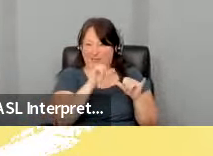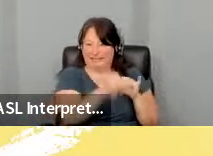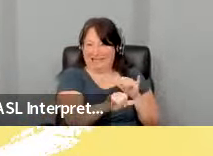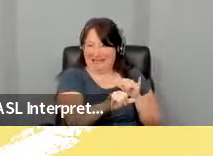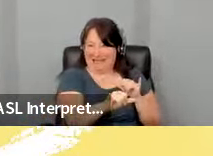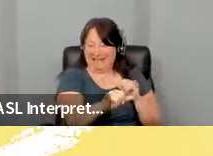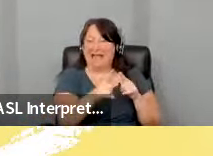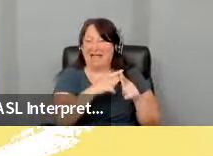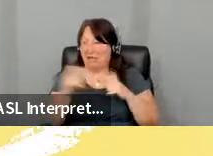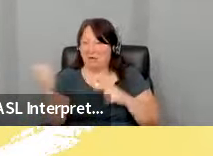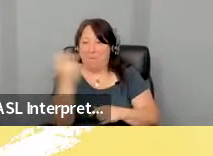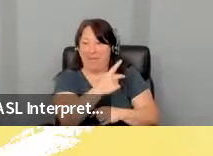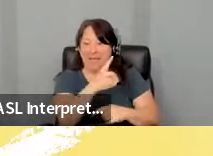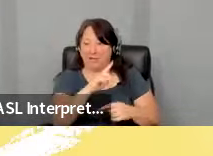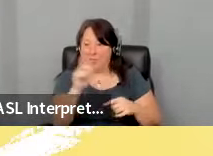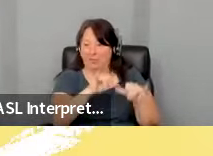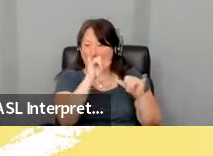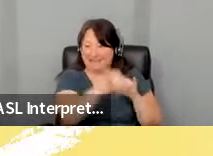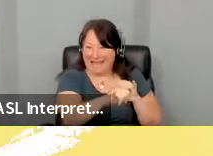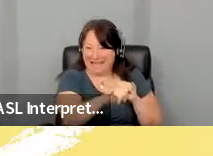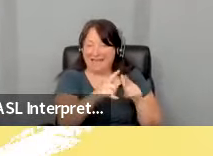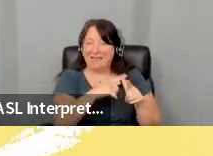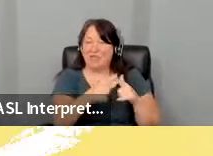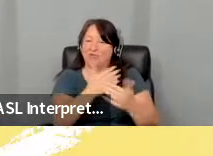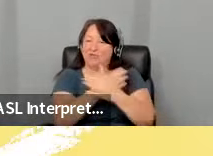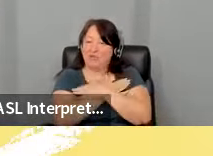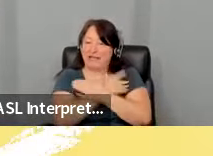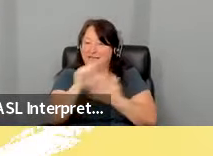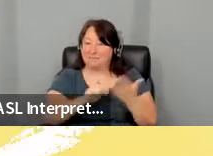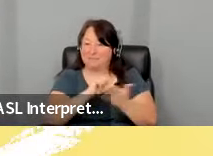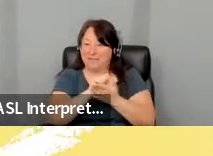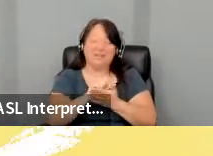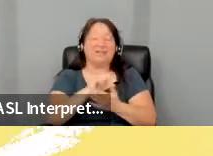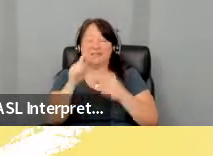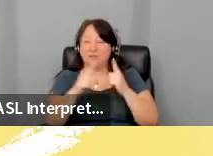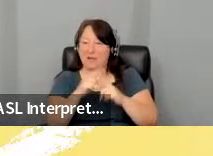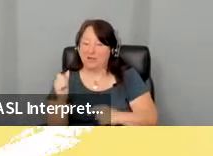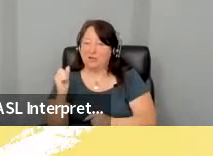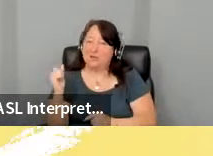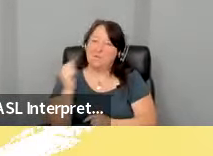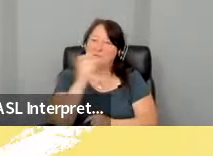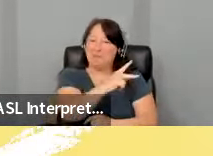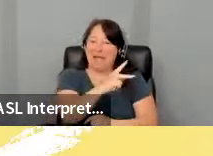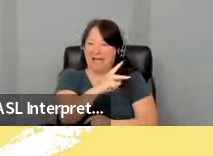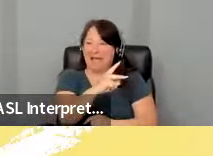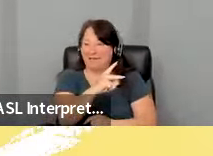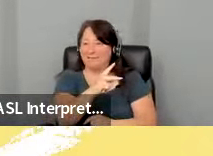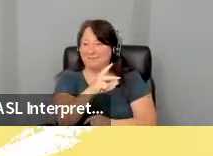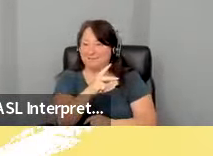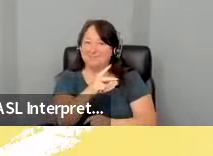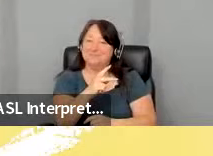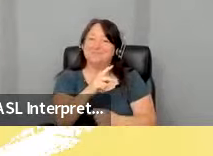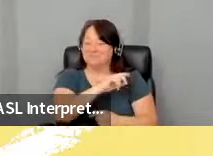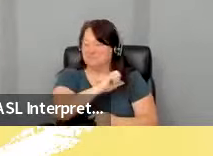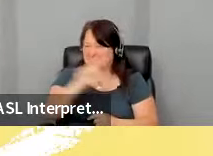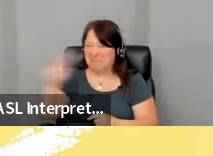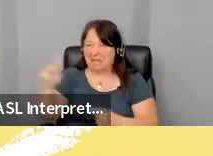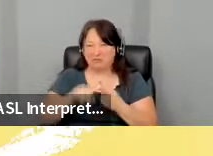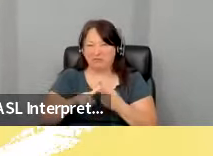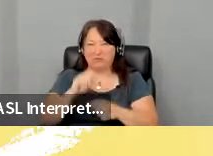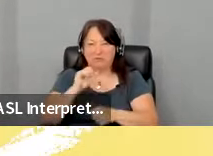lodging. And again, your rest period is your return to lodging until departure from lodging the following day. So